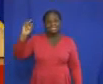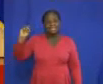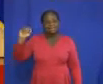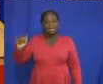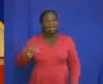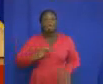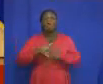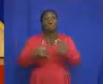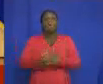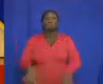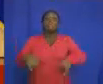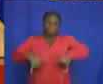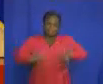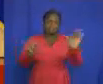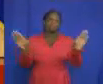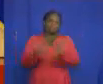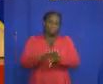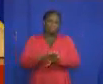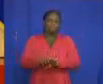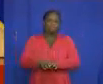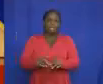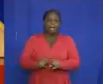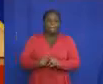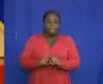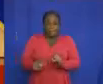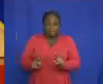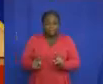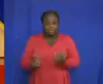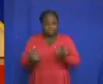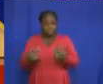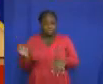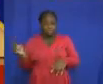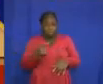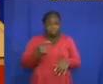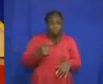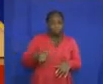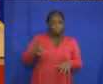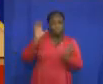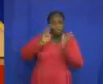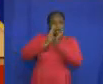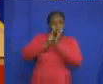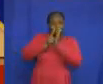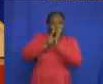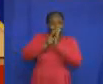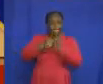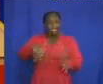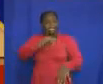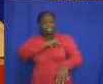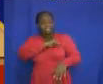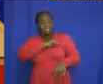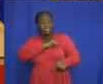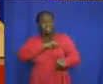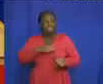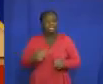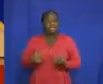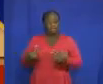restricted. In a move towards the reopening of cinemas and theaters, government has engaged cinema owners